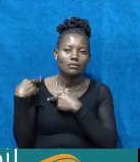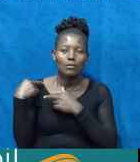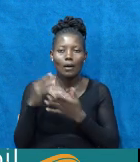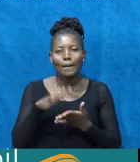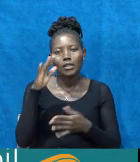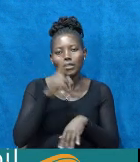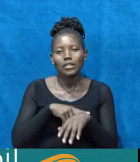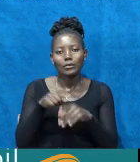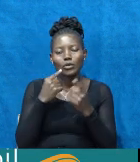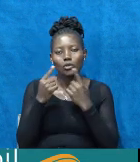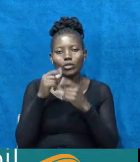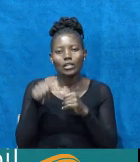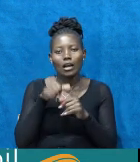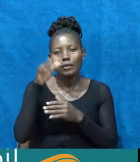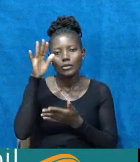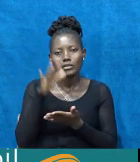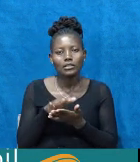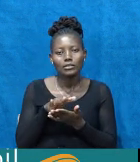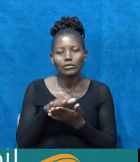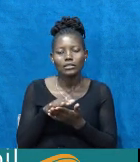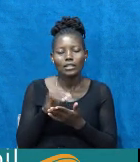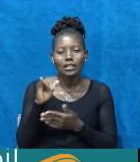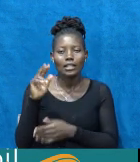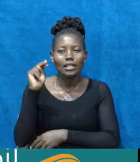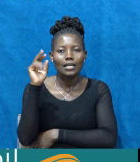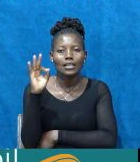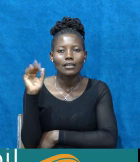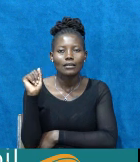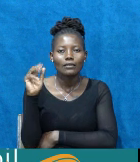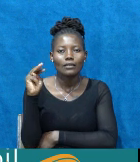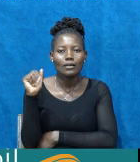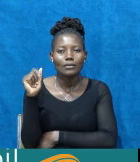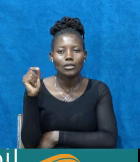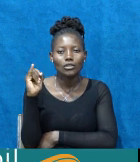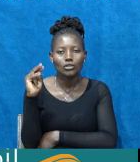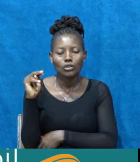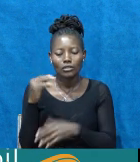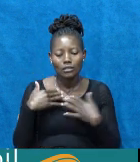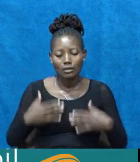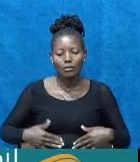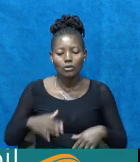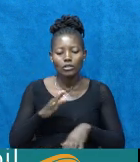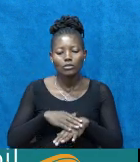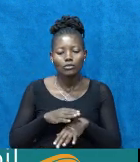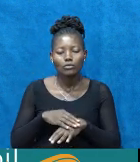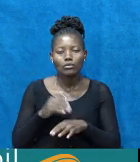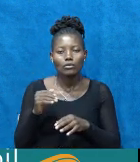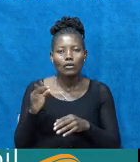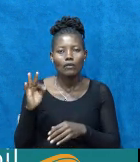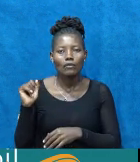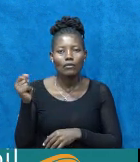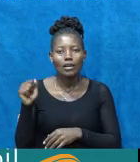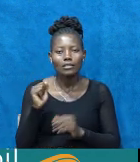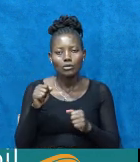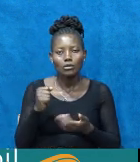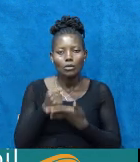will usually shy away from fats. But we try and not demonize fats, as they play a very key role. When